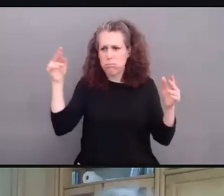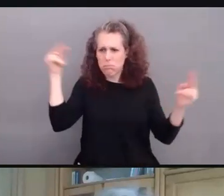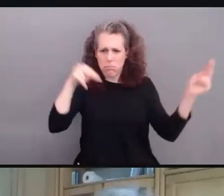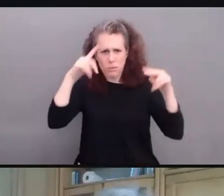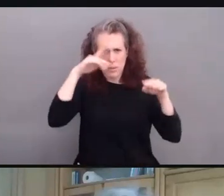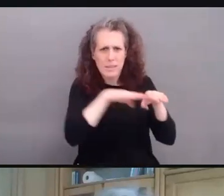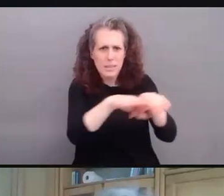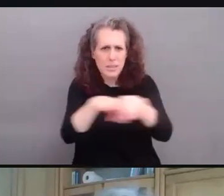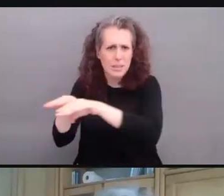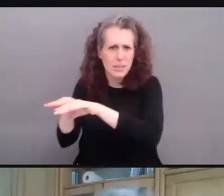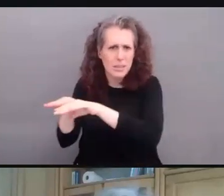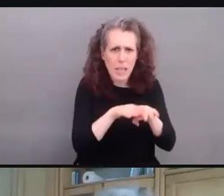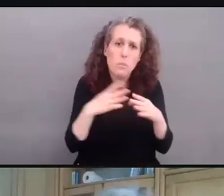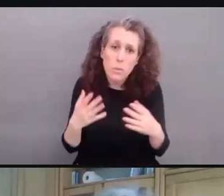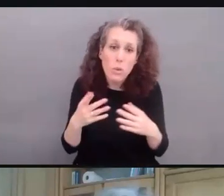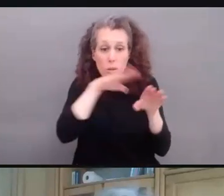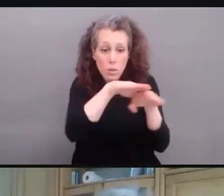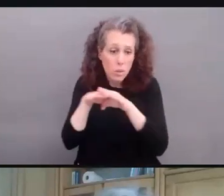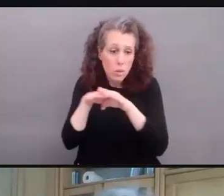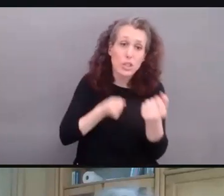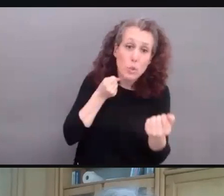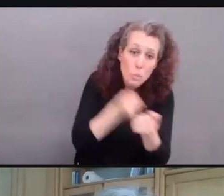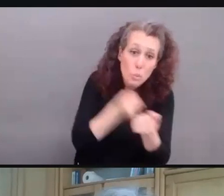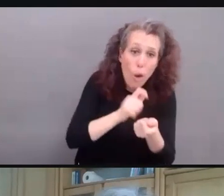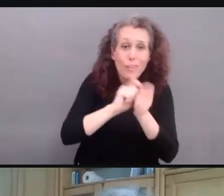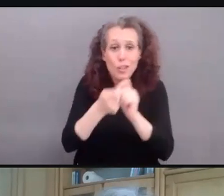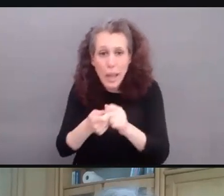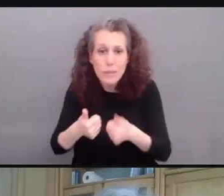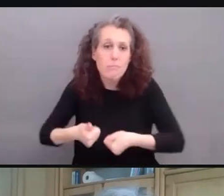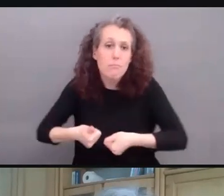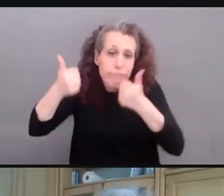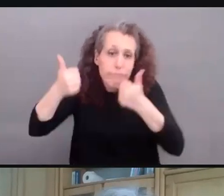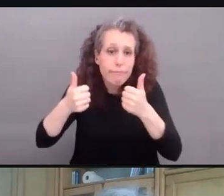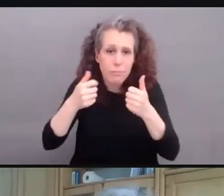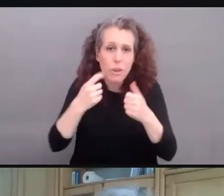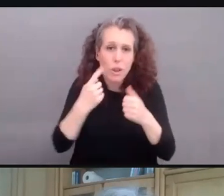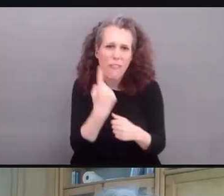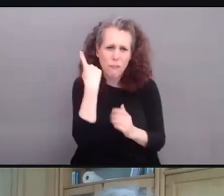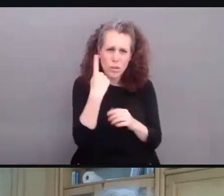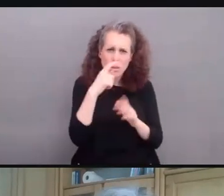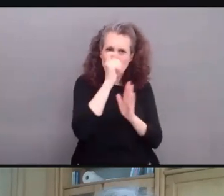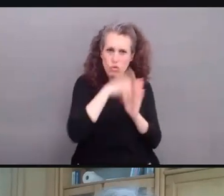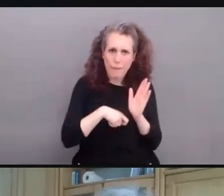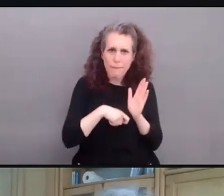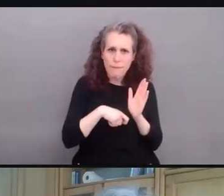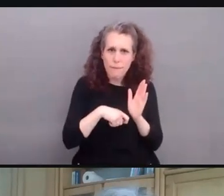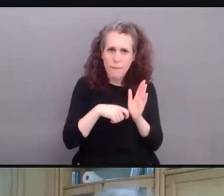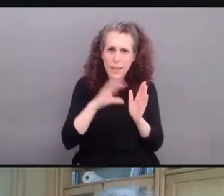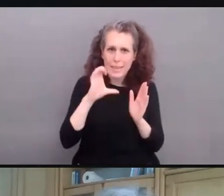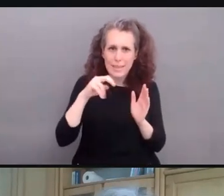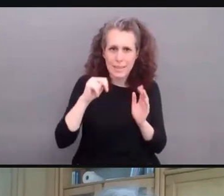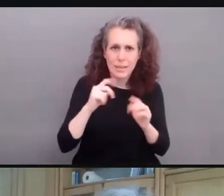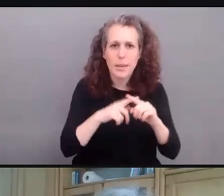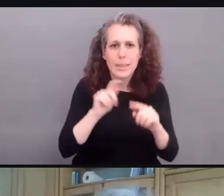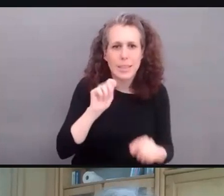either support or to change or to revise our first draft of this EN and of the Tier 1 and